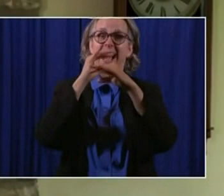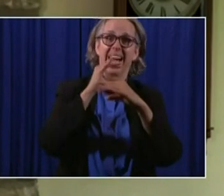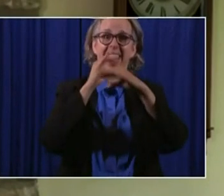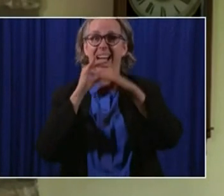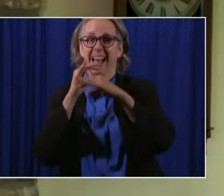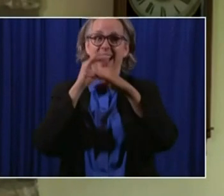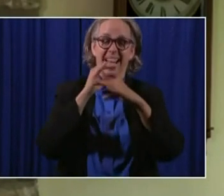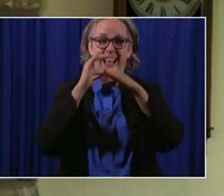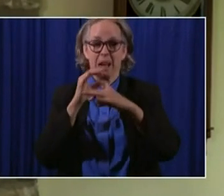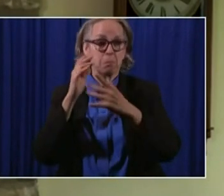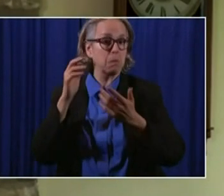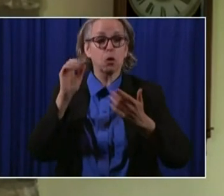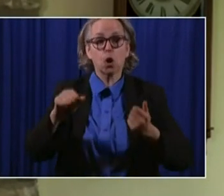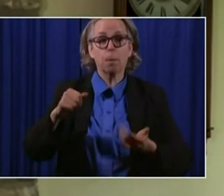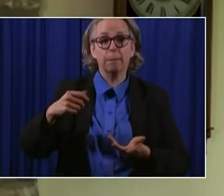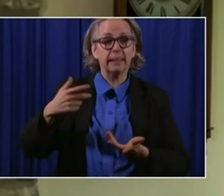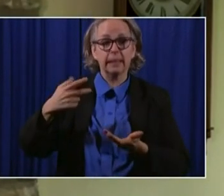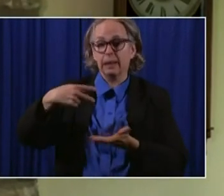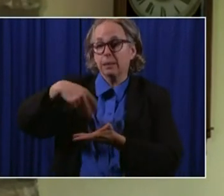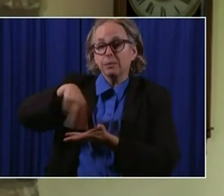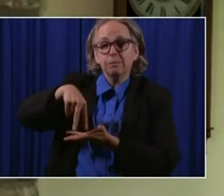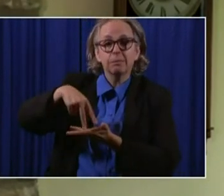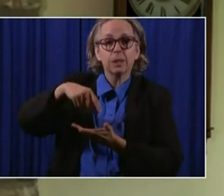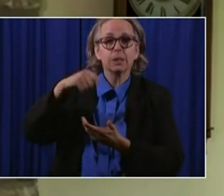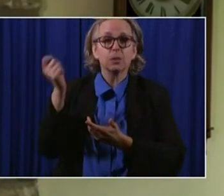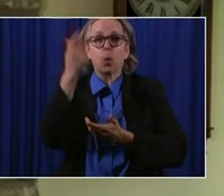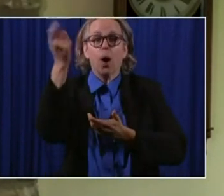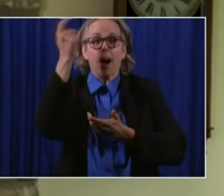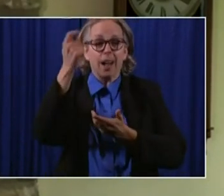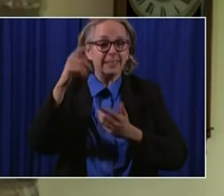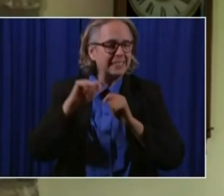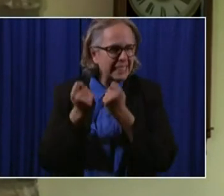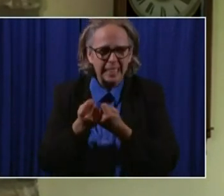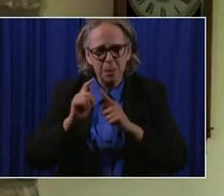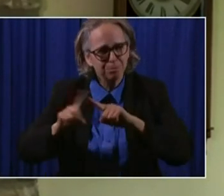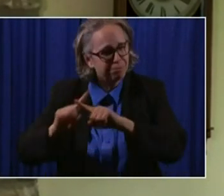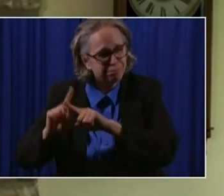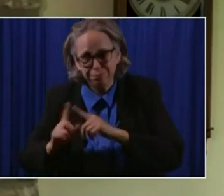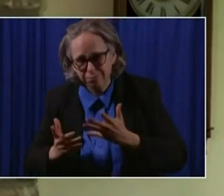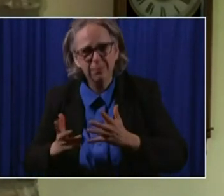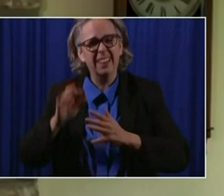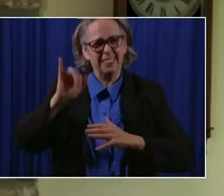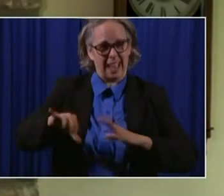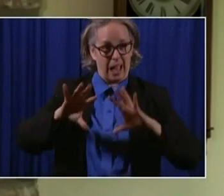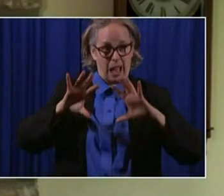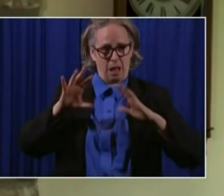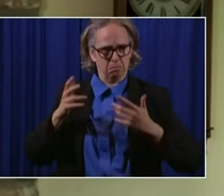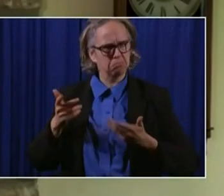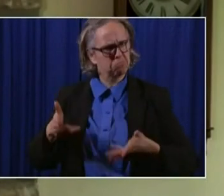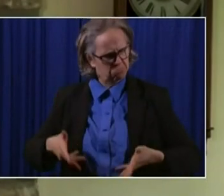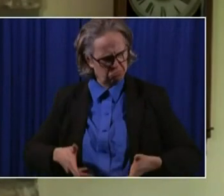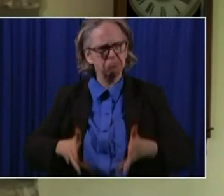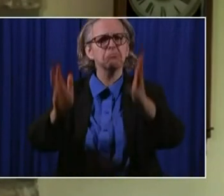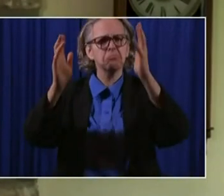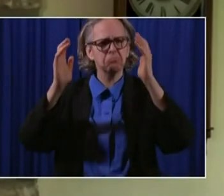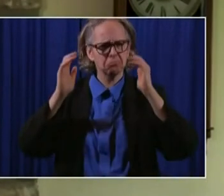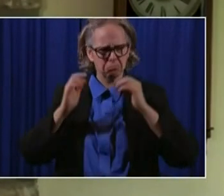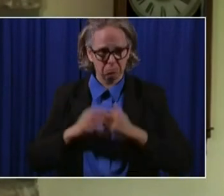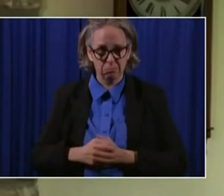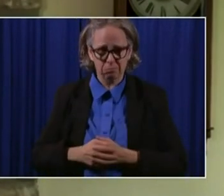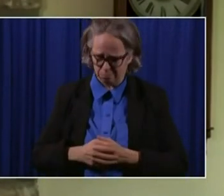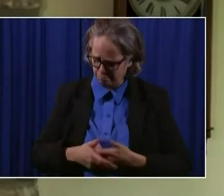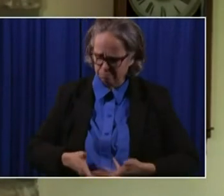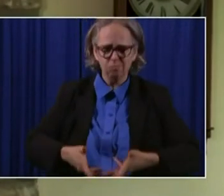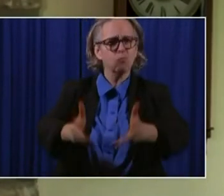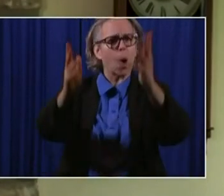team. That might be other things that happen during halftime. And so we would want to provide an opportunity for those parents